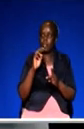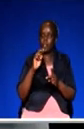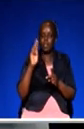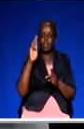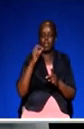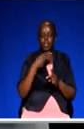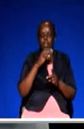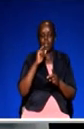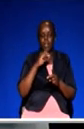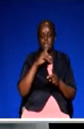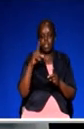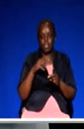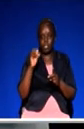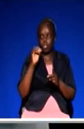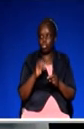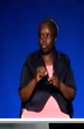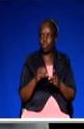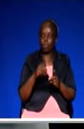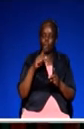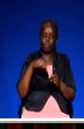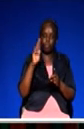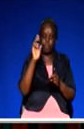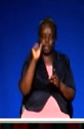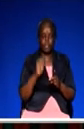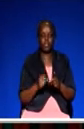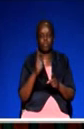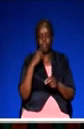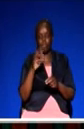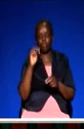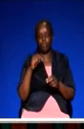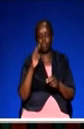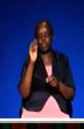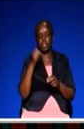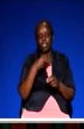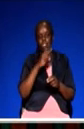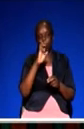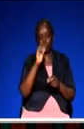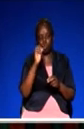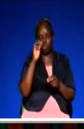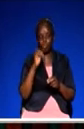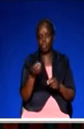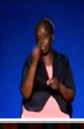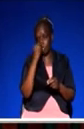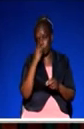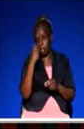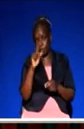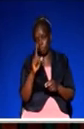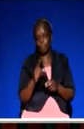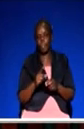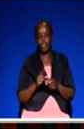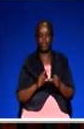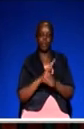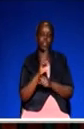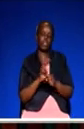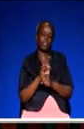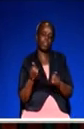bread mold. Then for the mushrooms, I'm sure we are used to, they are edible mushrooms, which are used